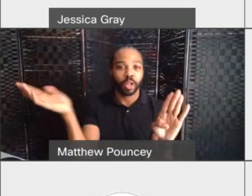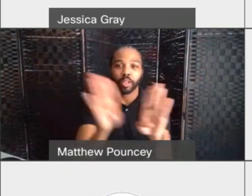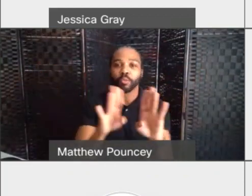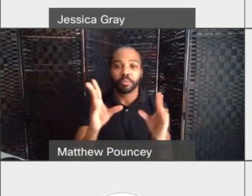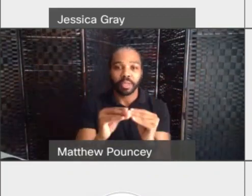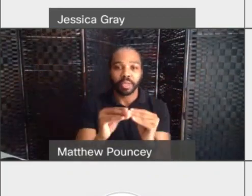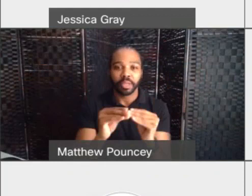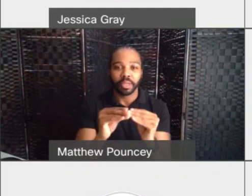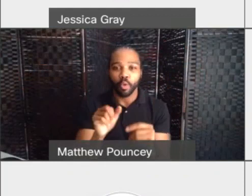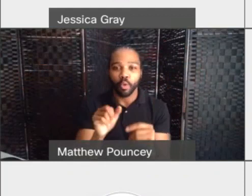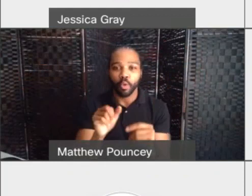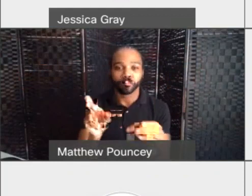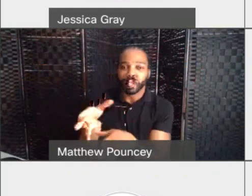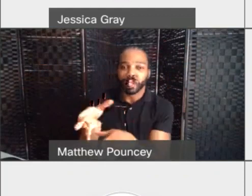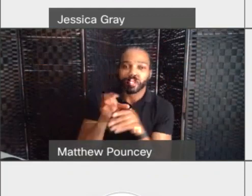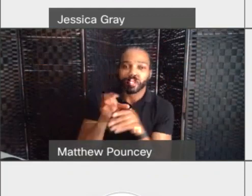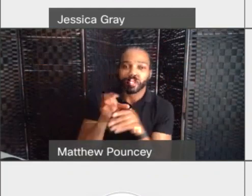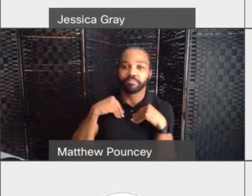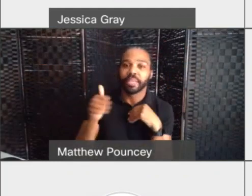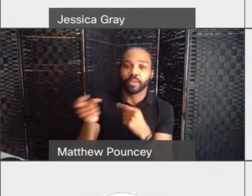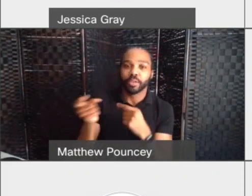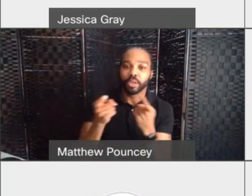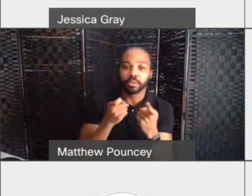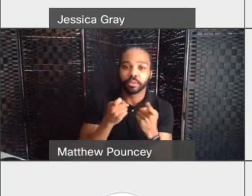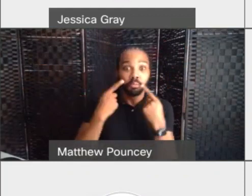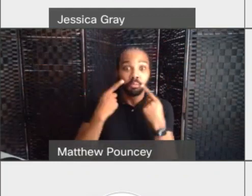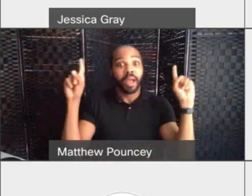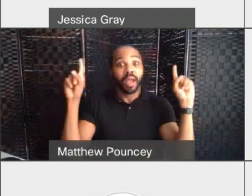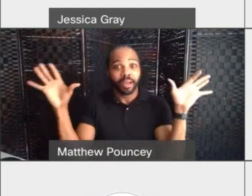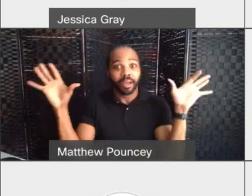any questions that are. Oh, here he is.